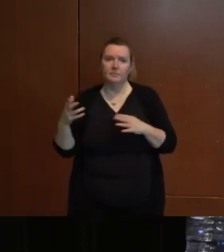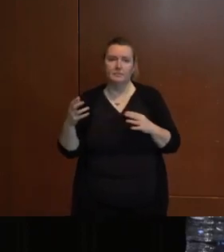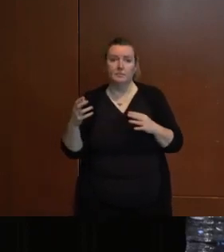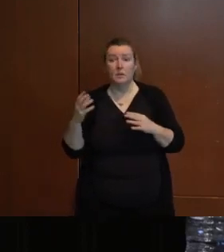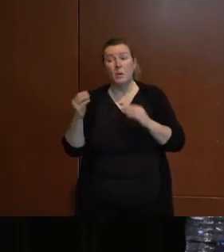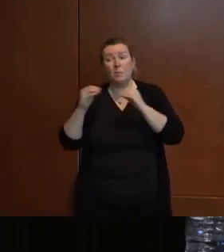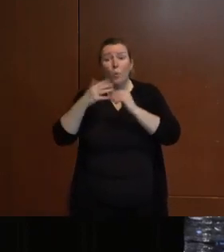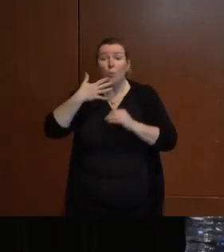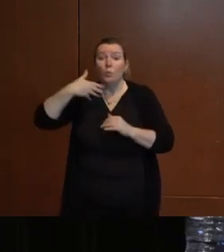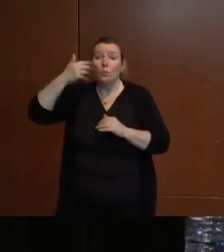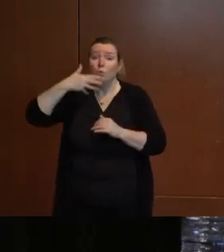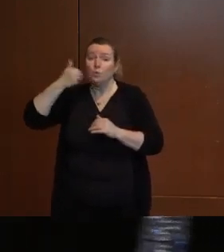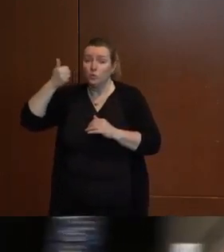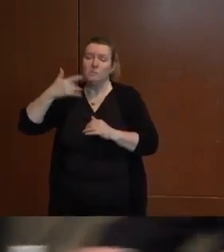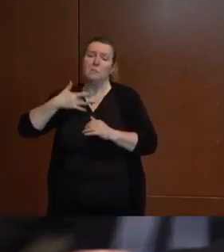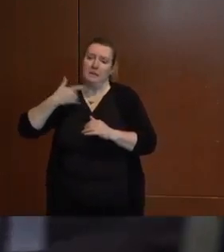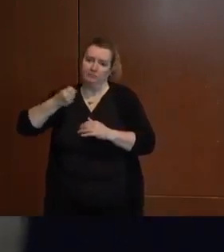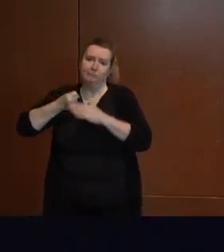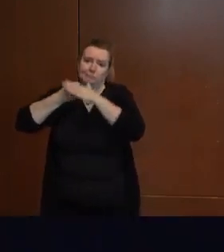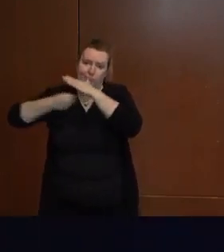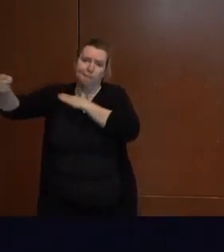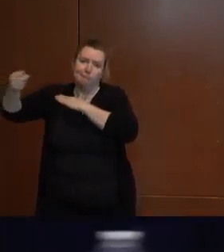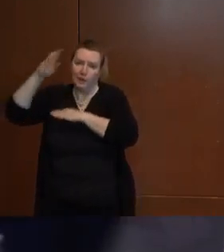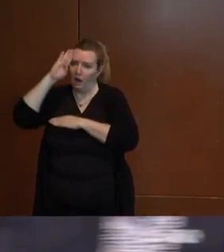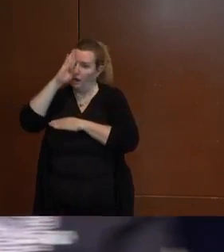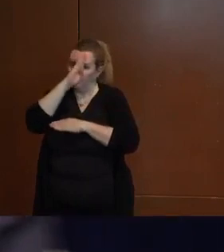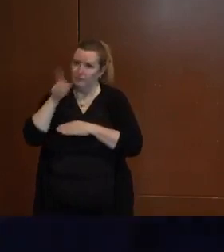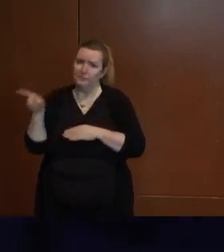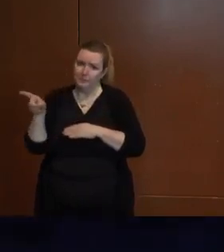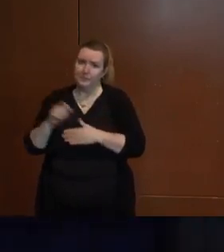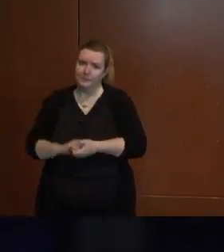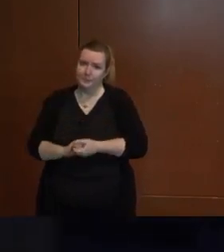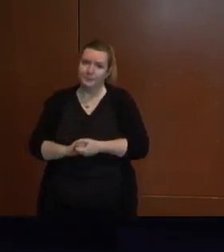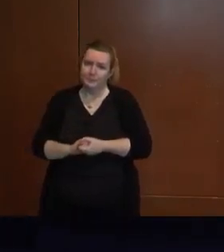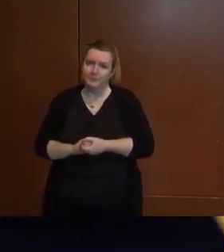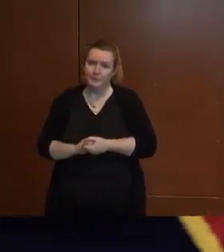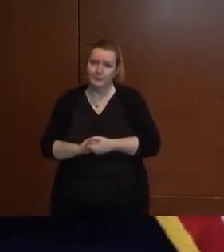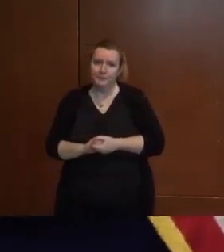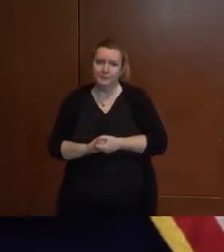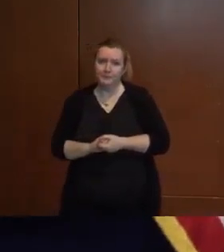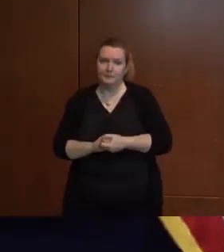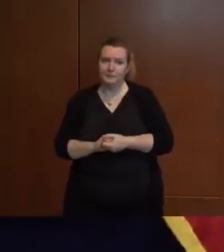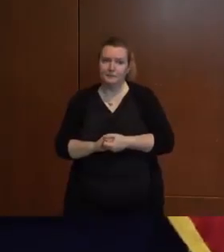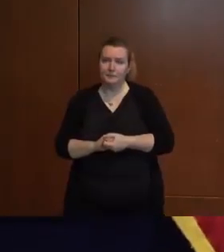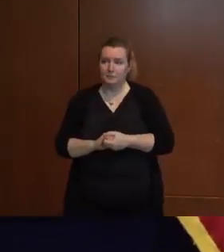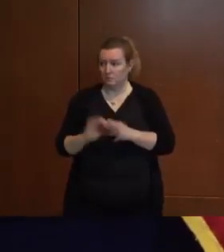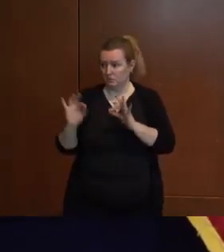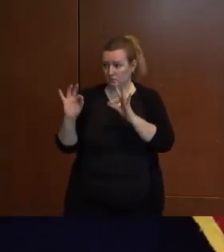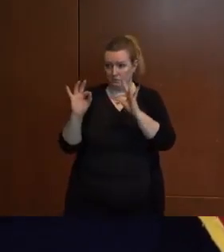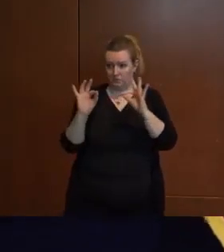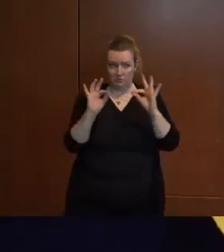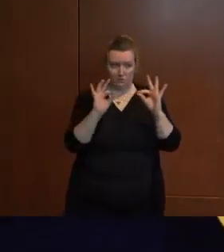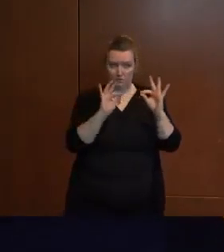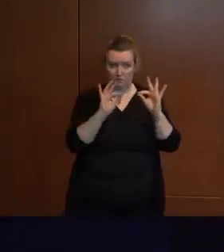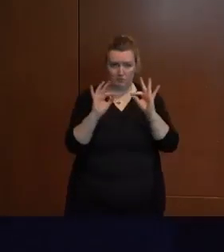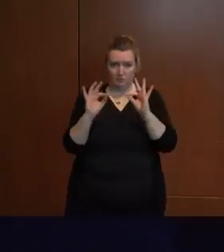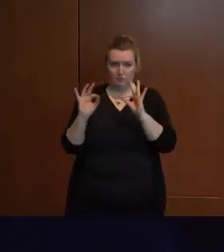looking. Thank you. Do you have one I couldn't tell, Chrissy? You're good. Brent? Okay, so let's go to Paul and then